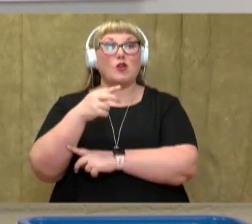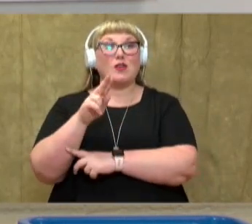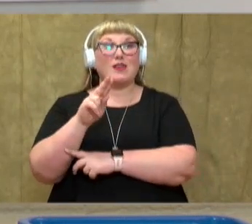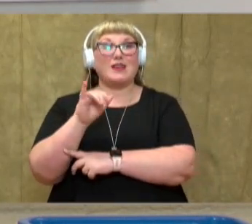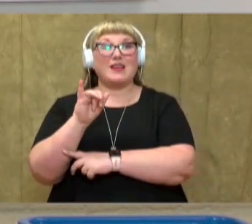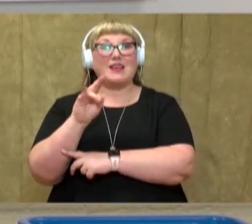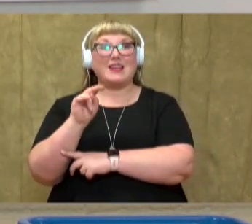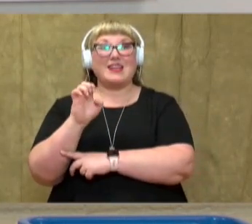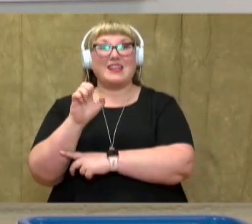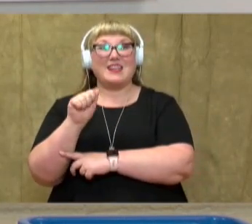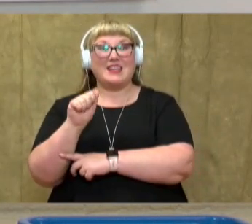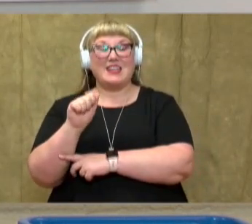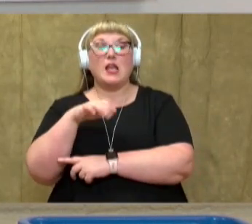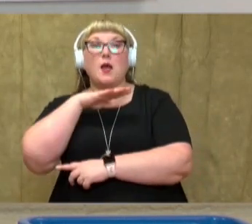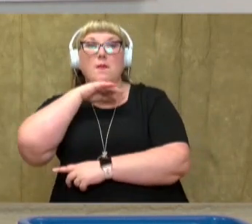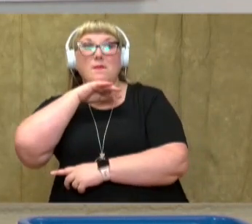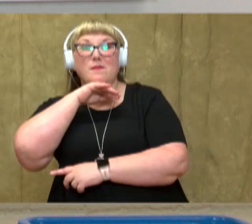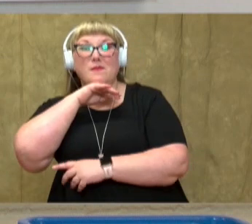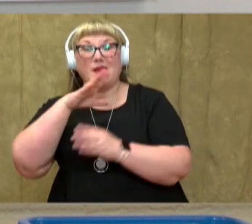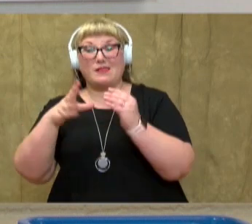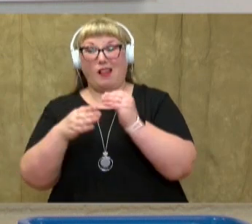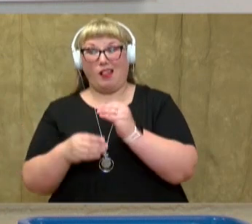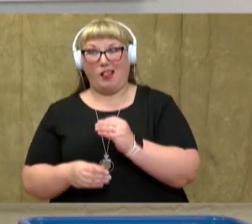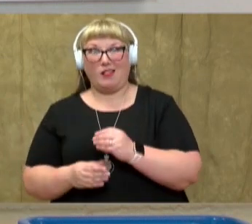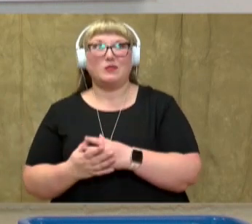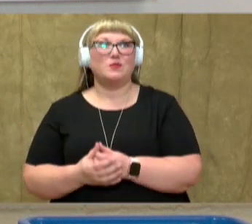Pigs Add Up.